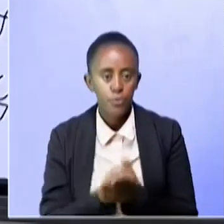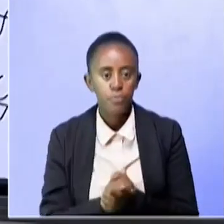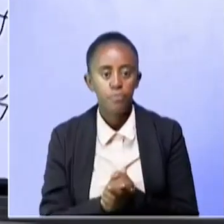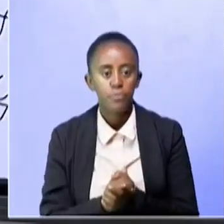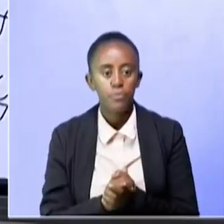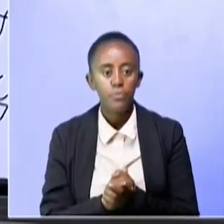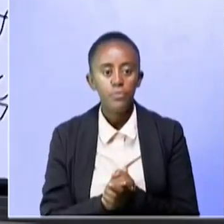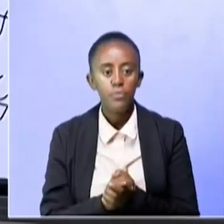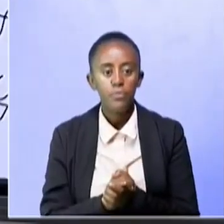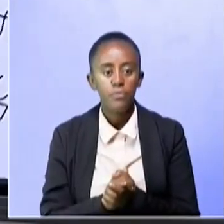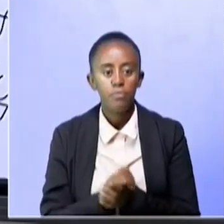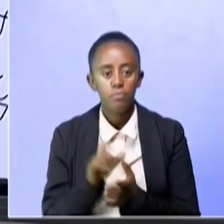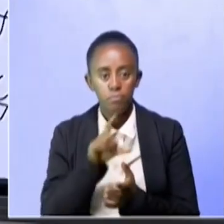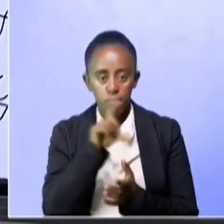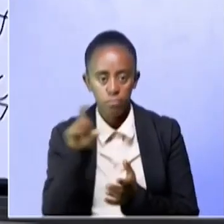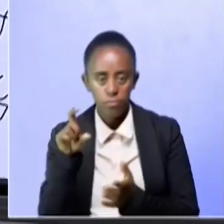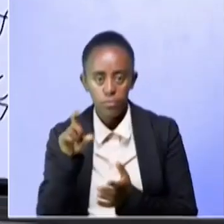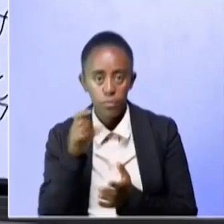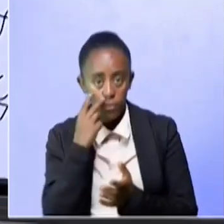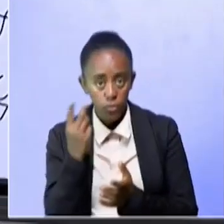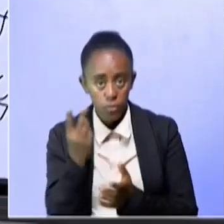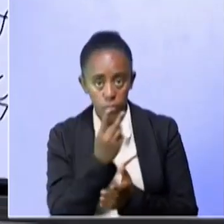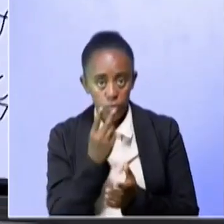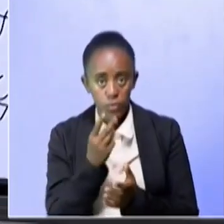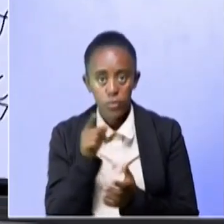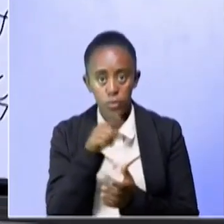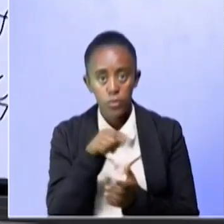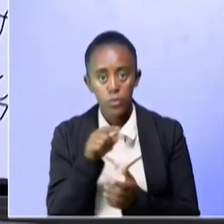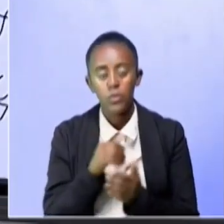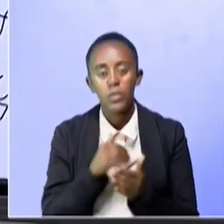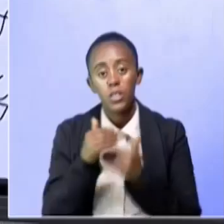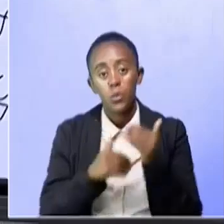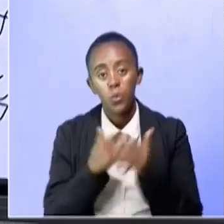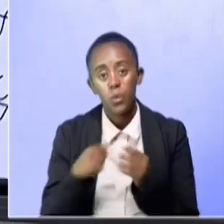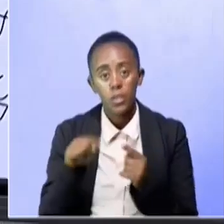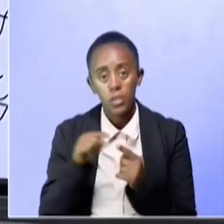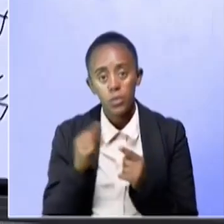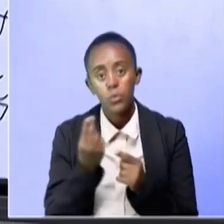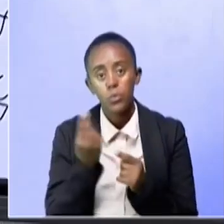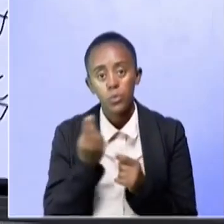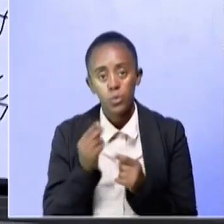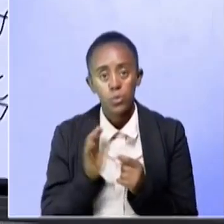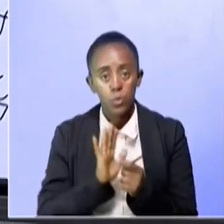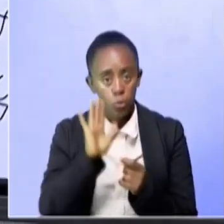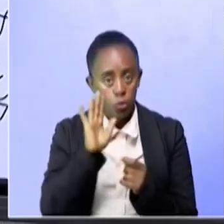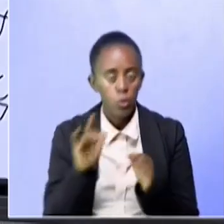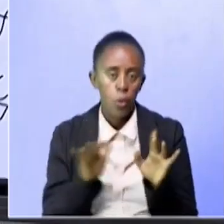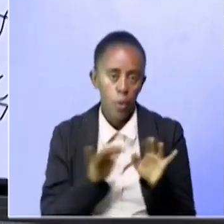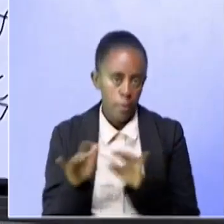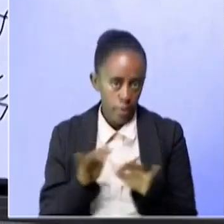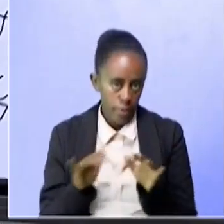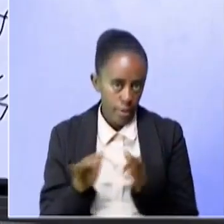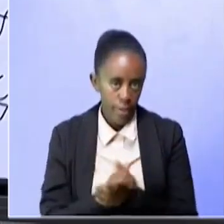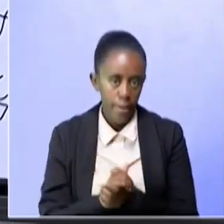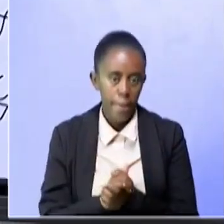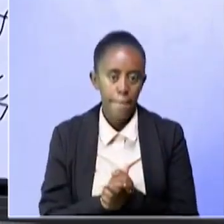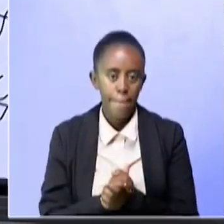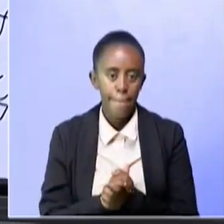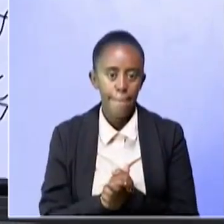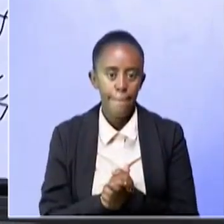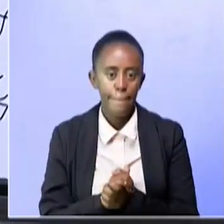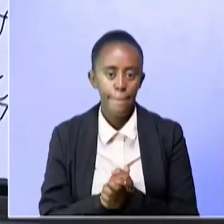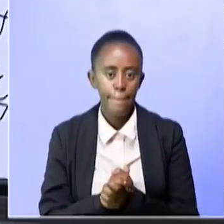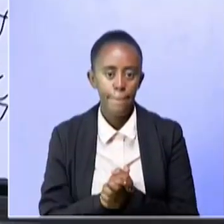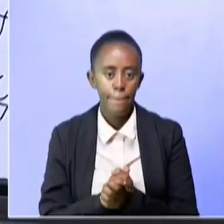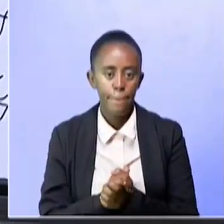these, actually, you see, you must keep the sequence to use your computer. You see?